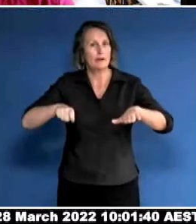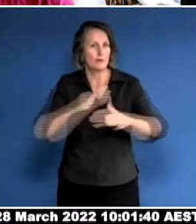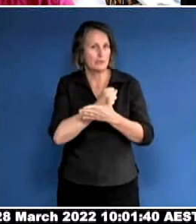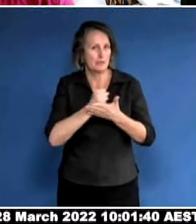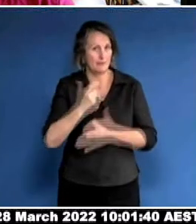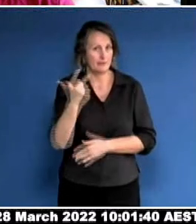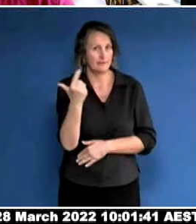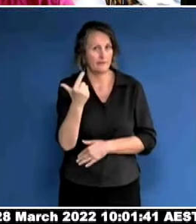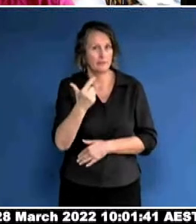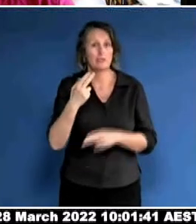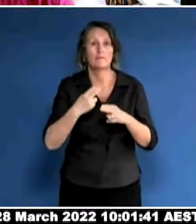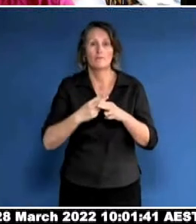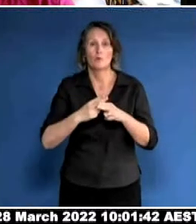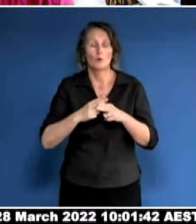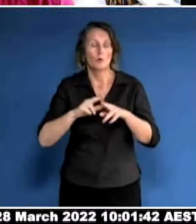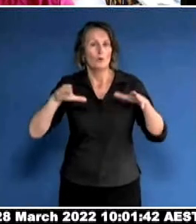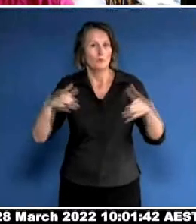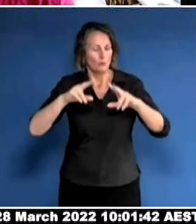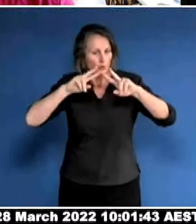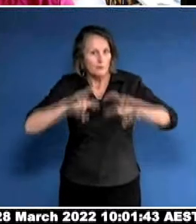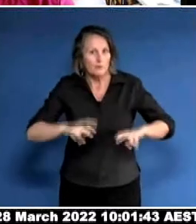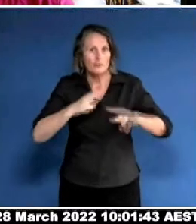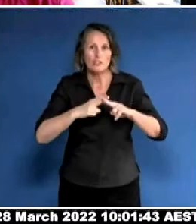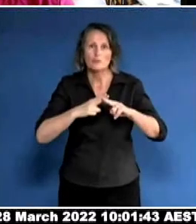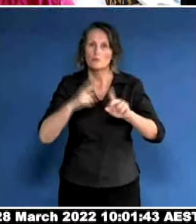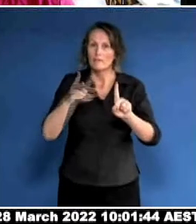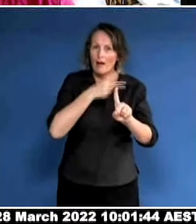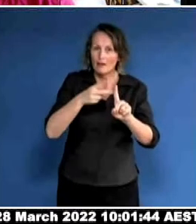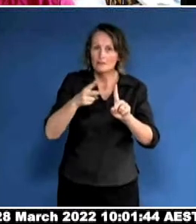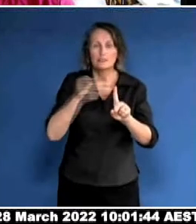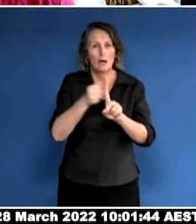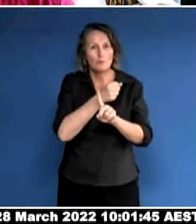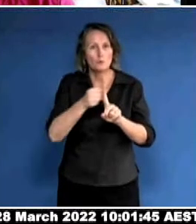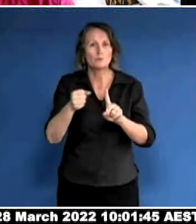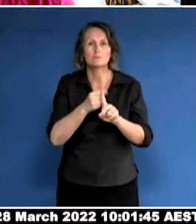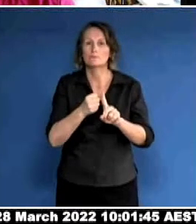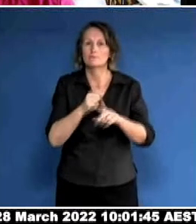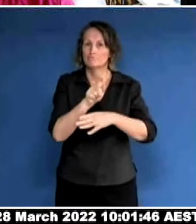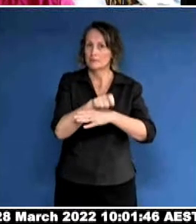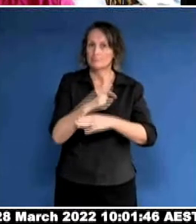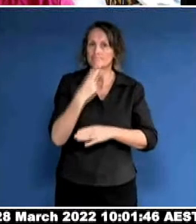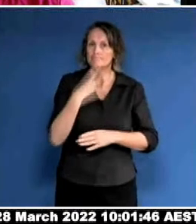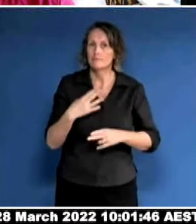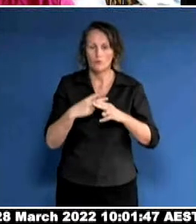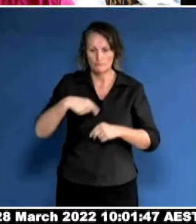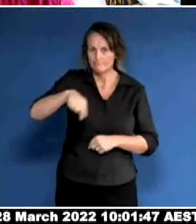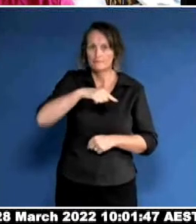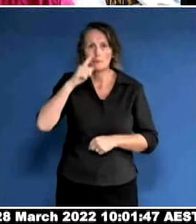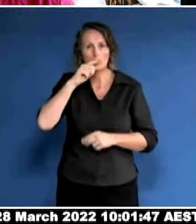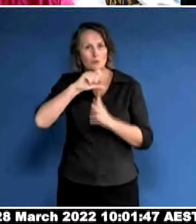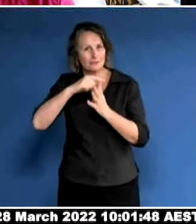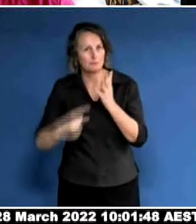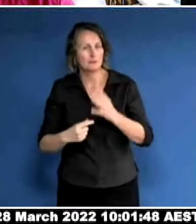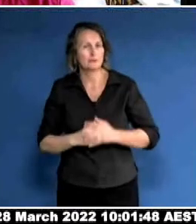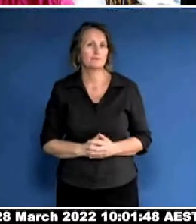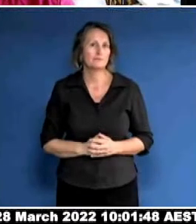Royal Commission into Violence, Abuse, Neglect, and Exploitation of People with Disability. The first part of this hearing